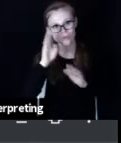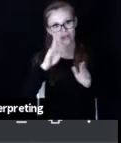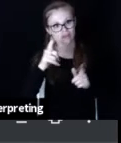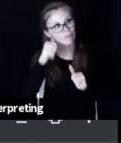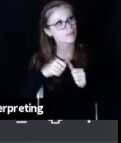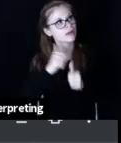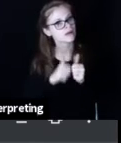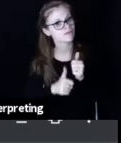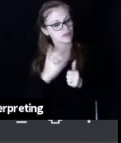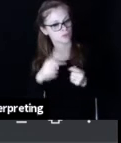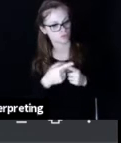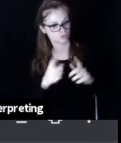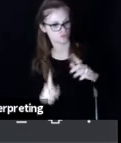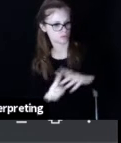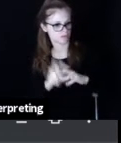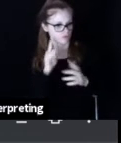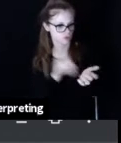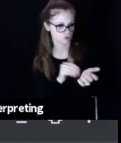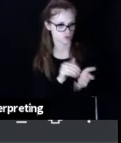me.